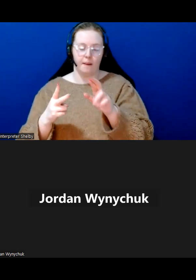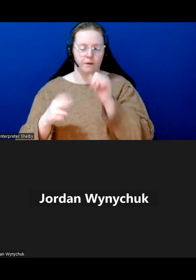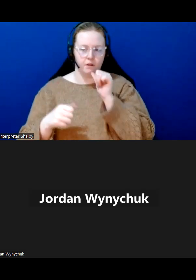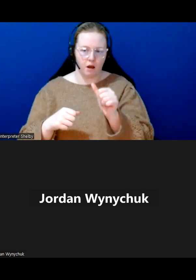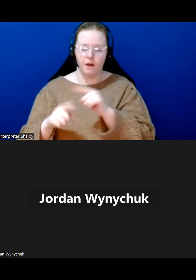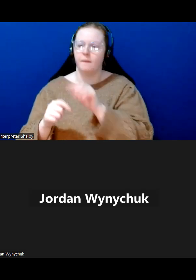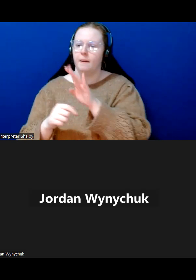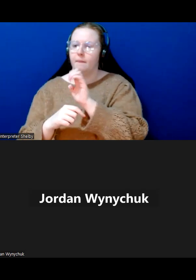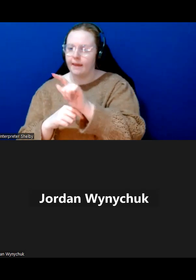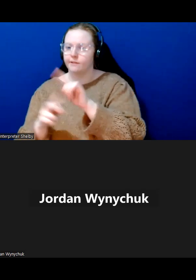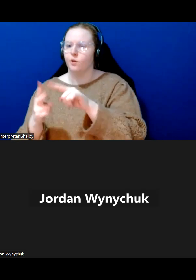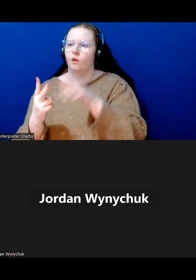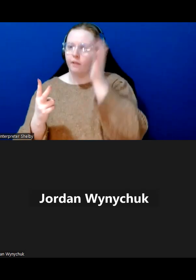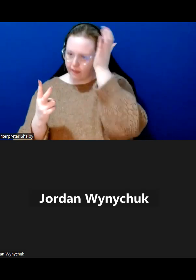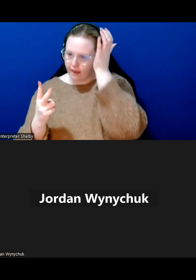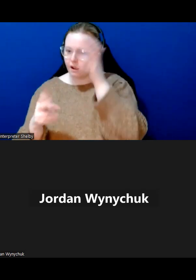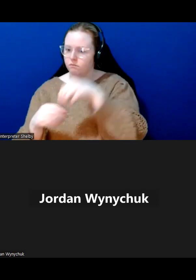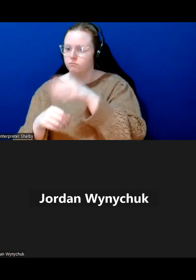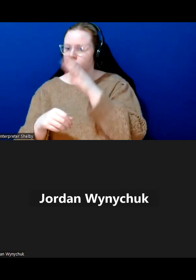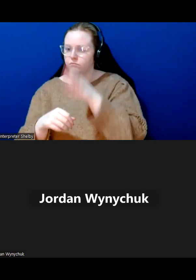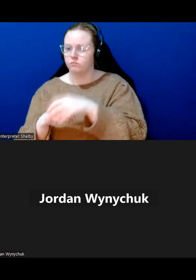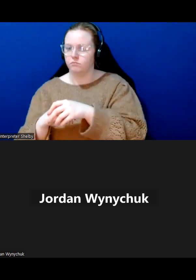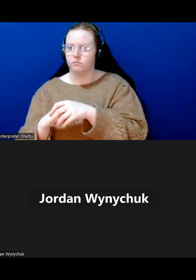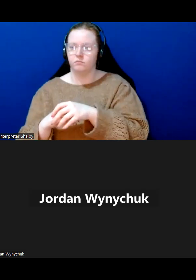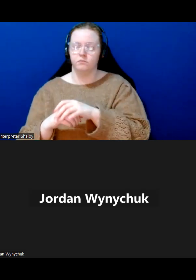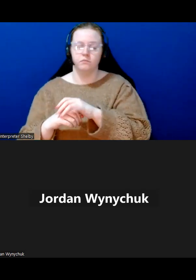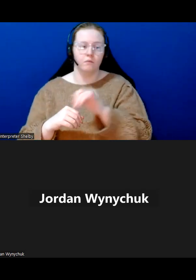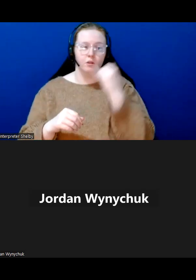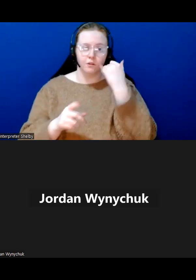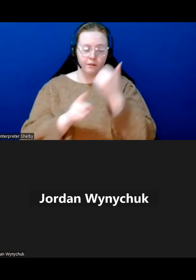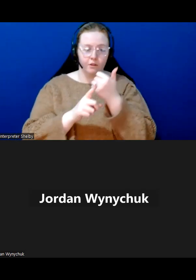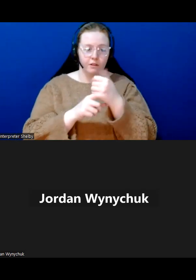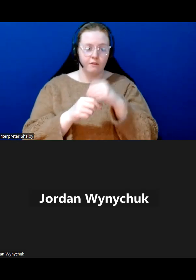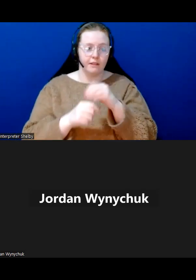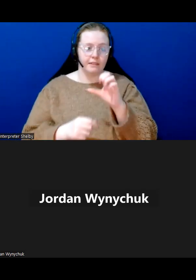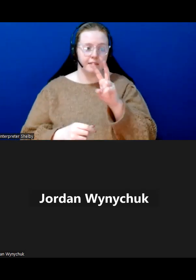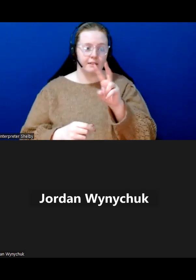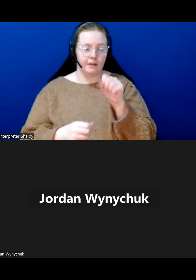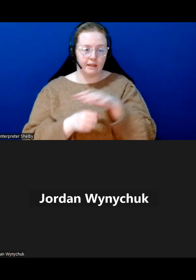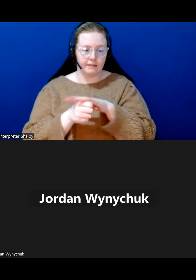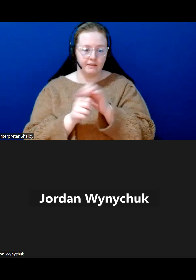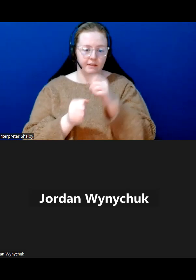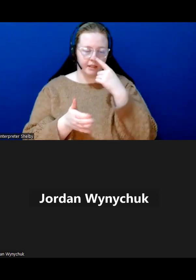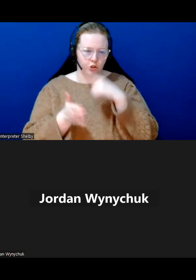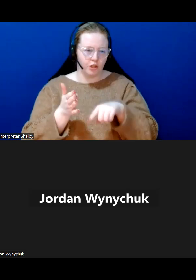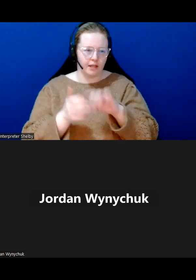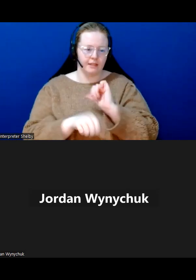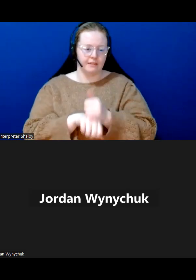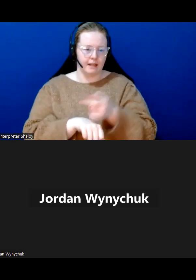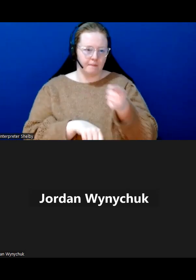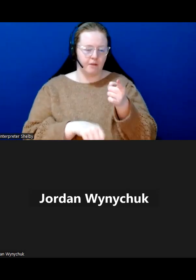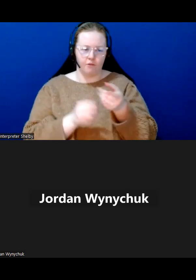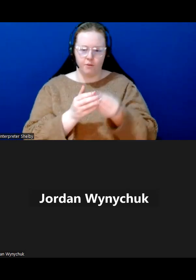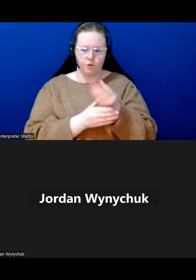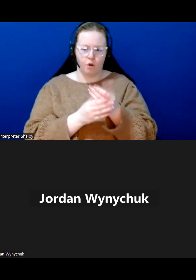that. And don't highly forget recommend if you're in the CVS area to check out the setup they have there. They've been growing lots